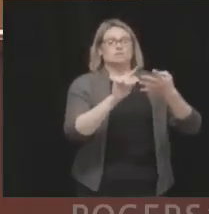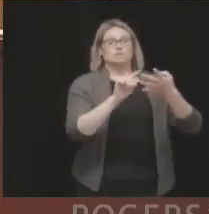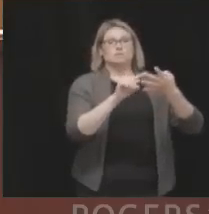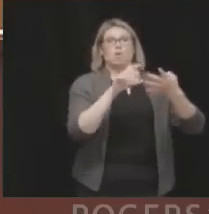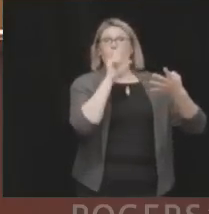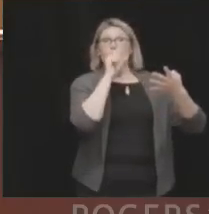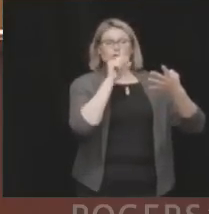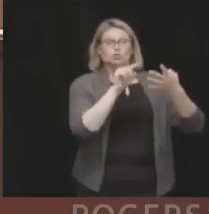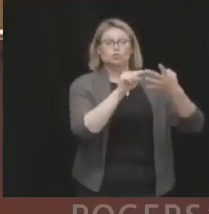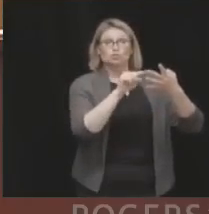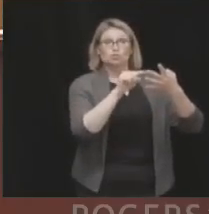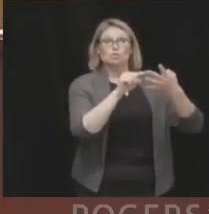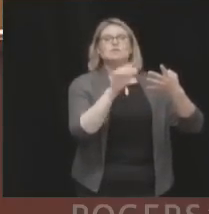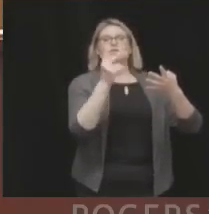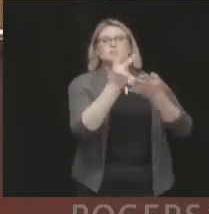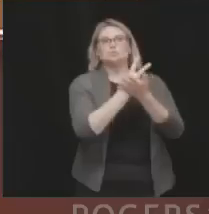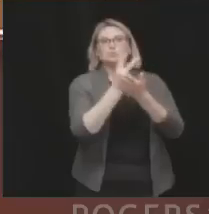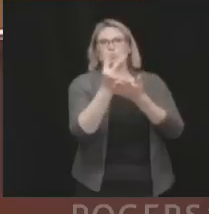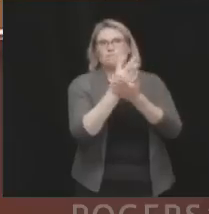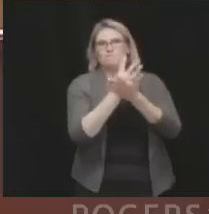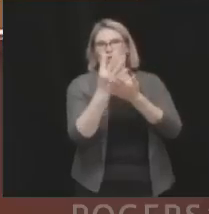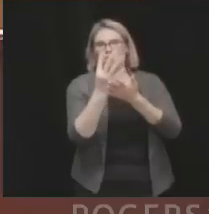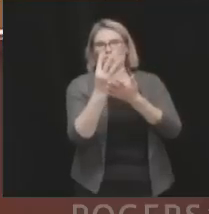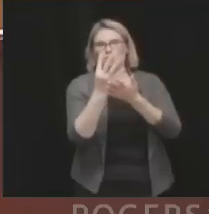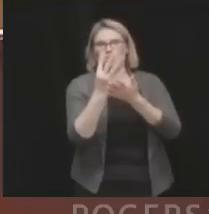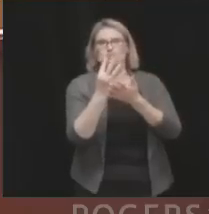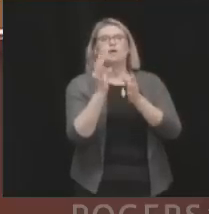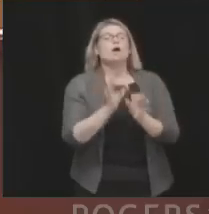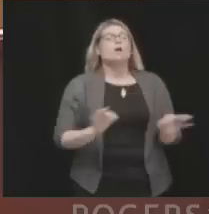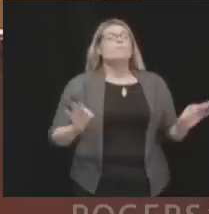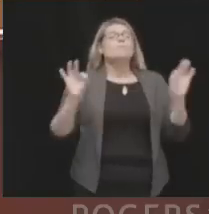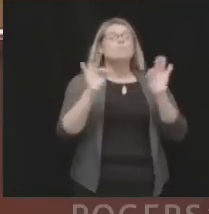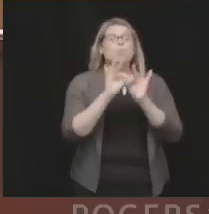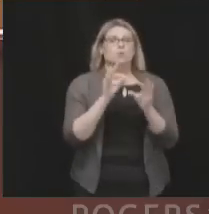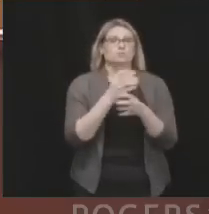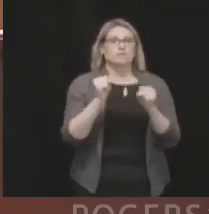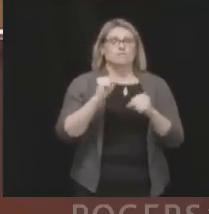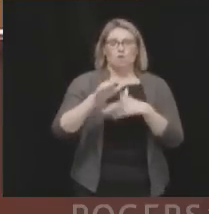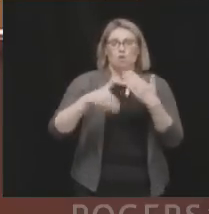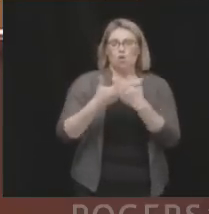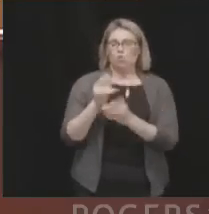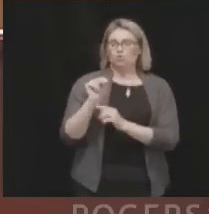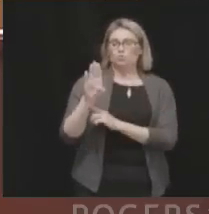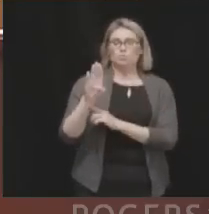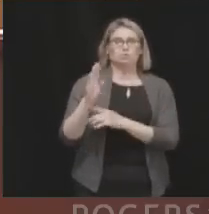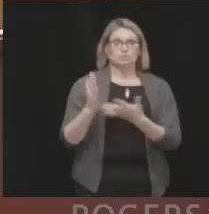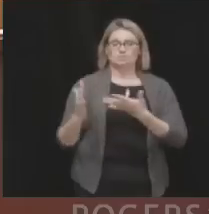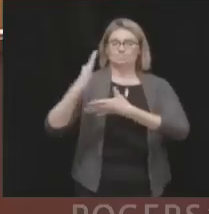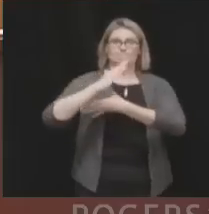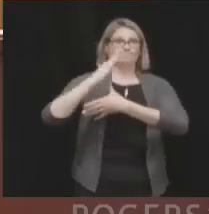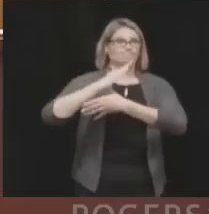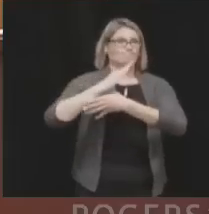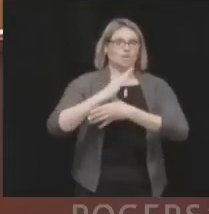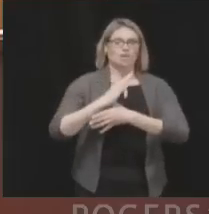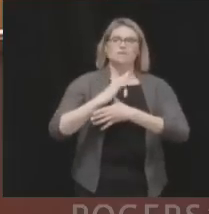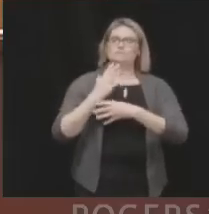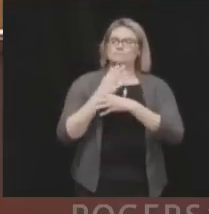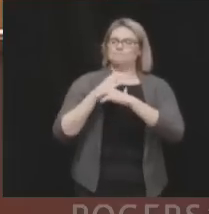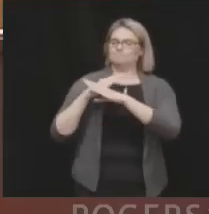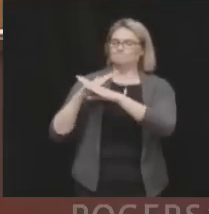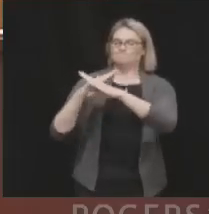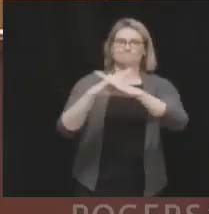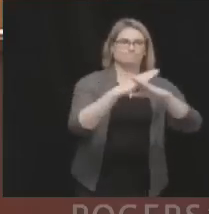business, and I would like to give all of you those answers. But the truth is, We still don't know, and it depends on